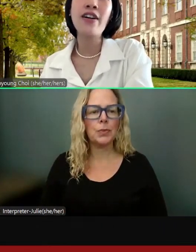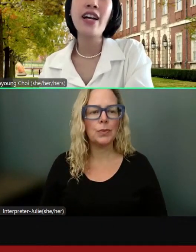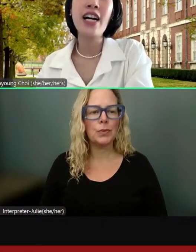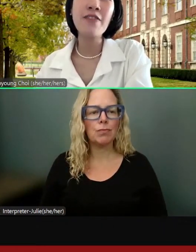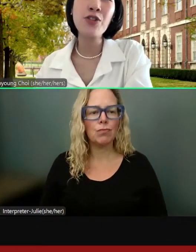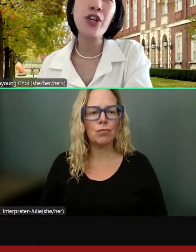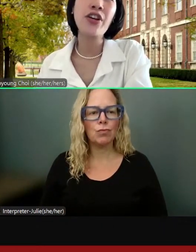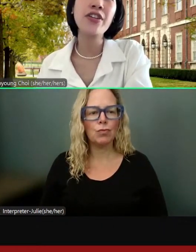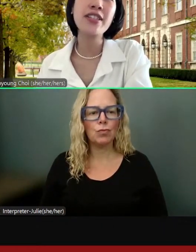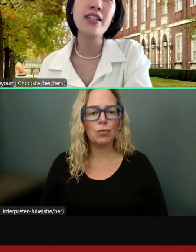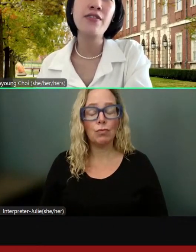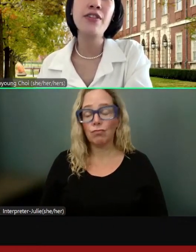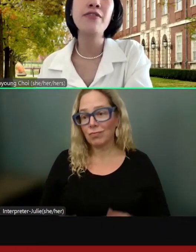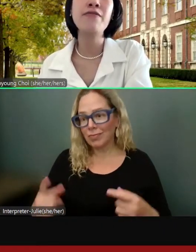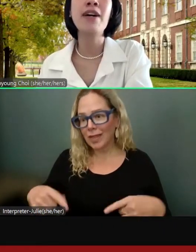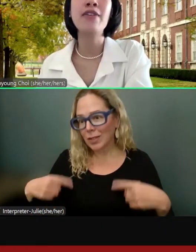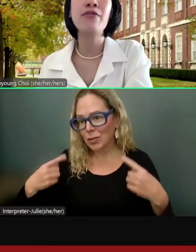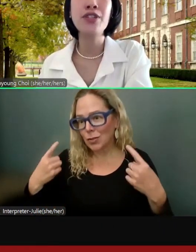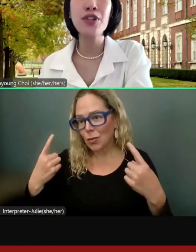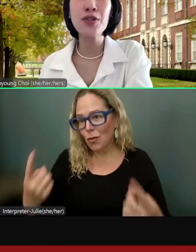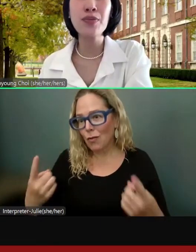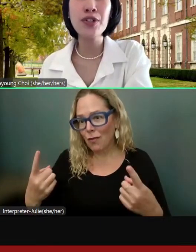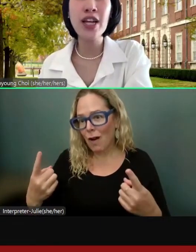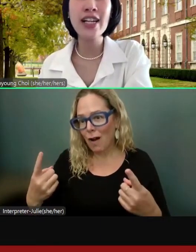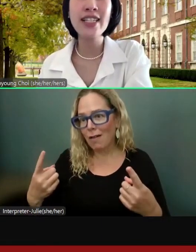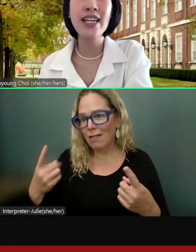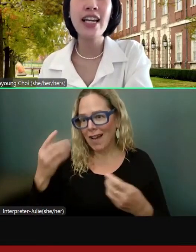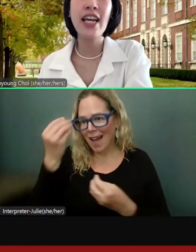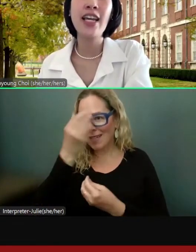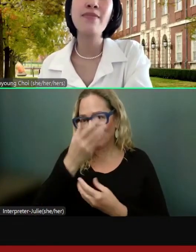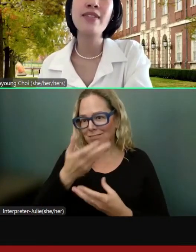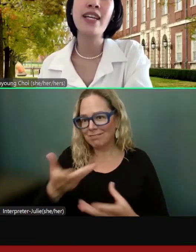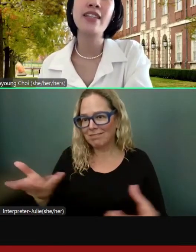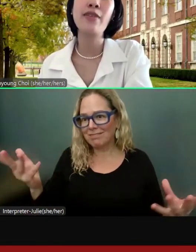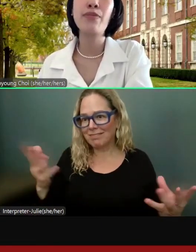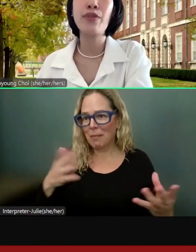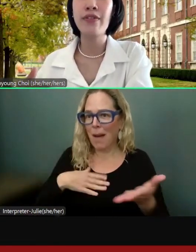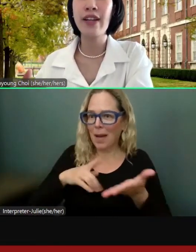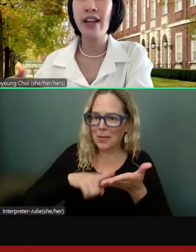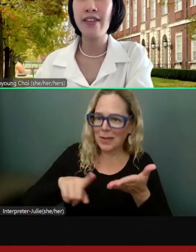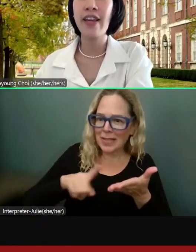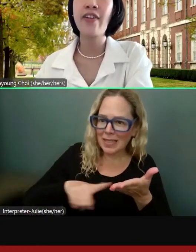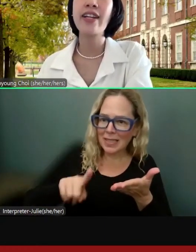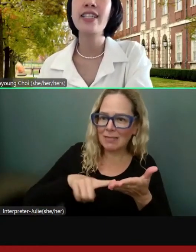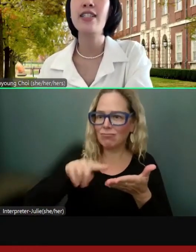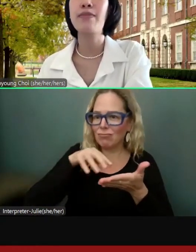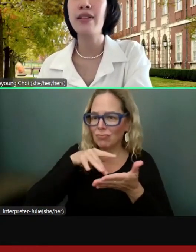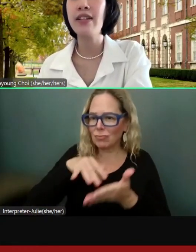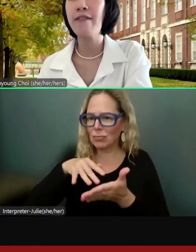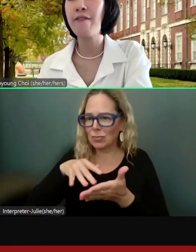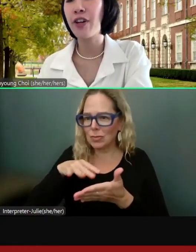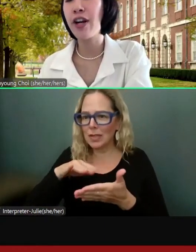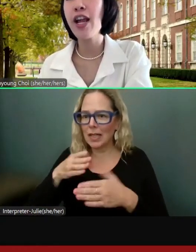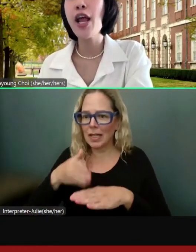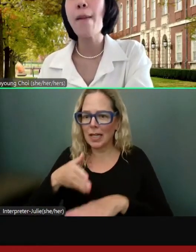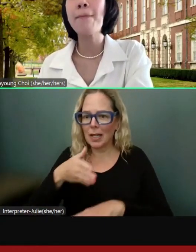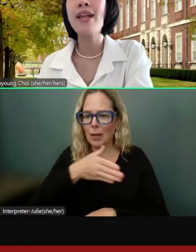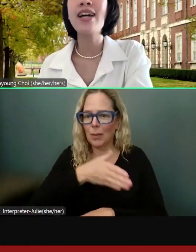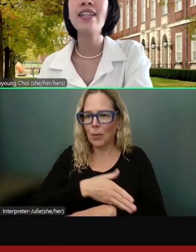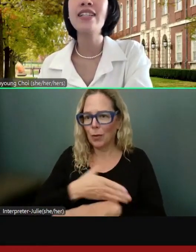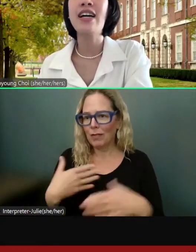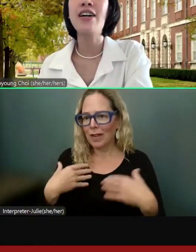So far, I've shared several of my research projects aimed at improving healthcare accessibility